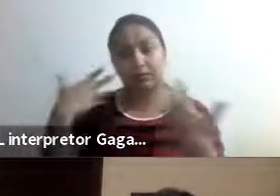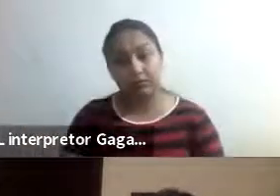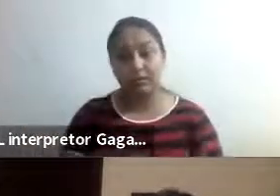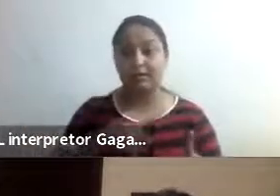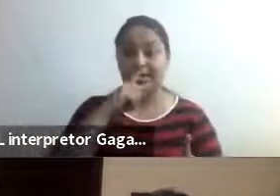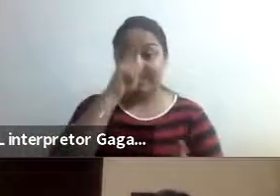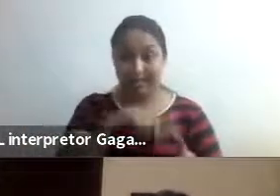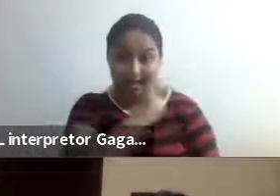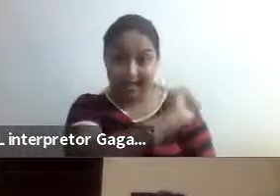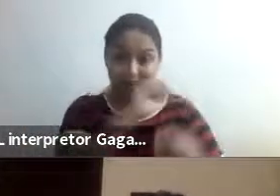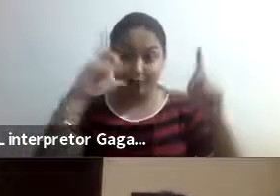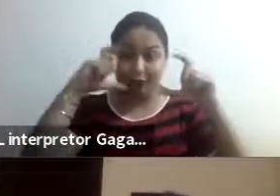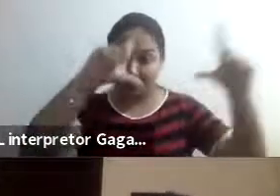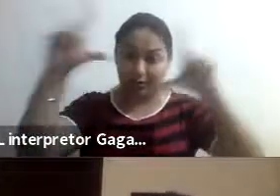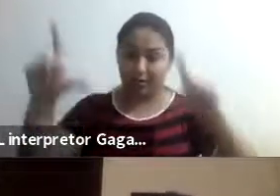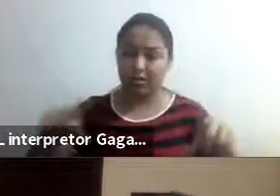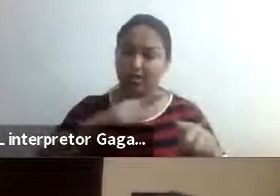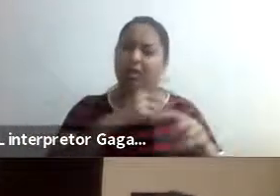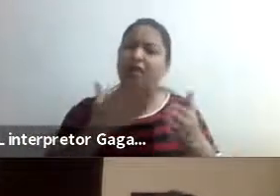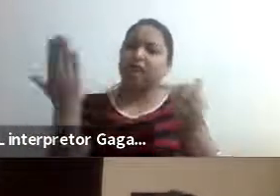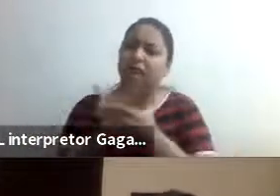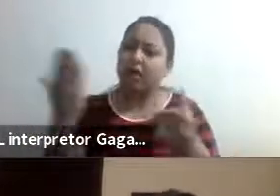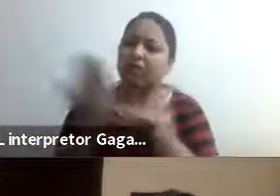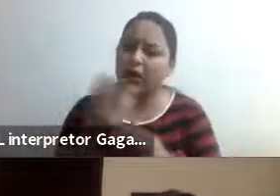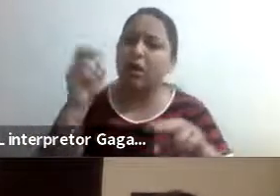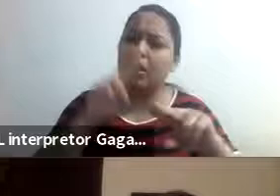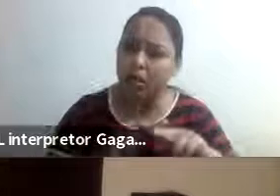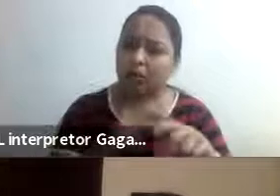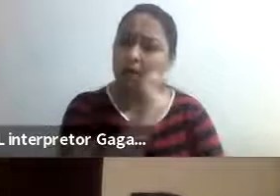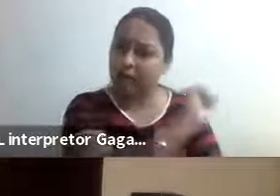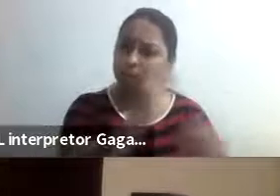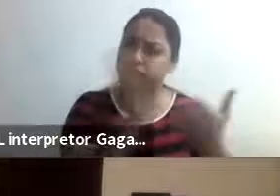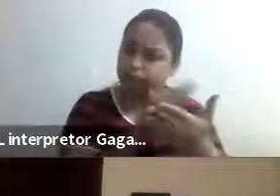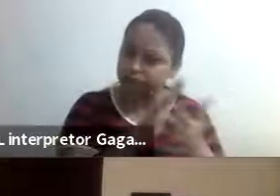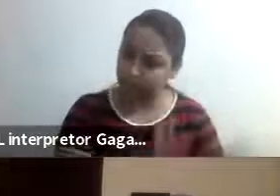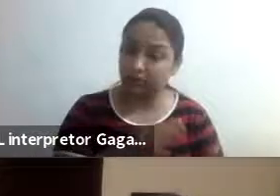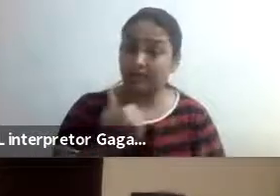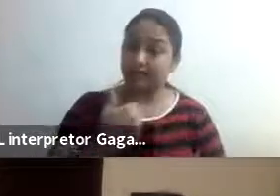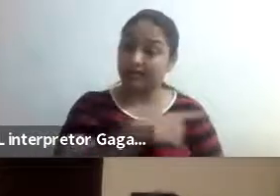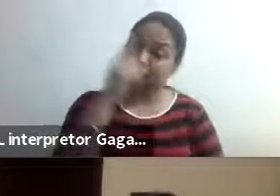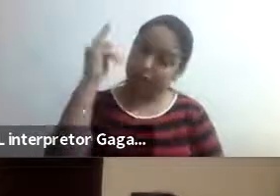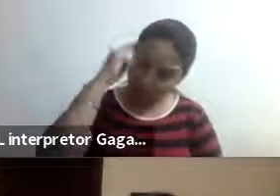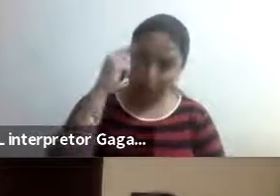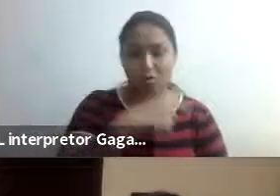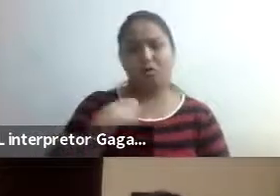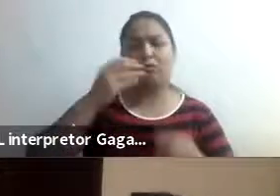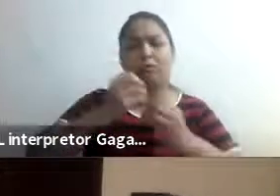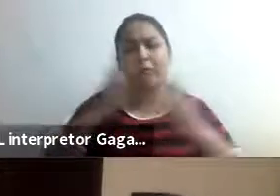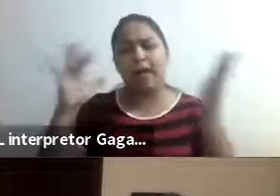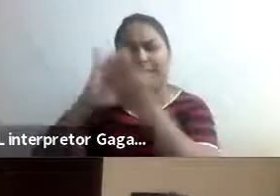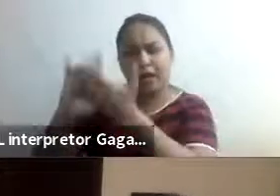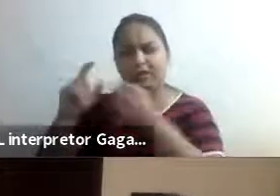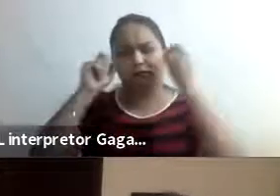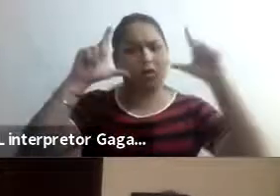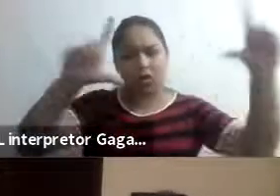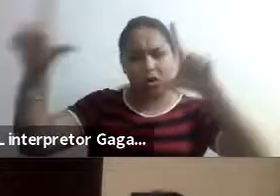showed me piles and piles of catalogs that she had. And she said, my work has been showed. I know it's been showed in many places, but I